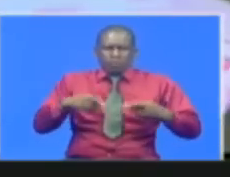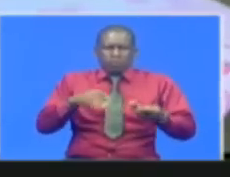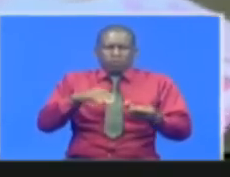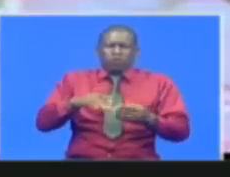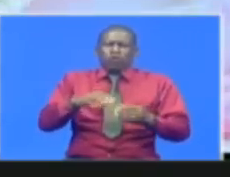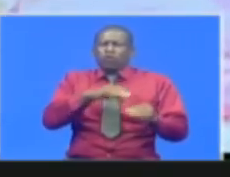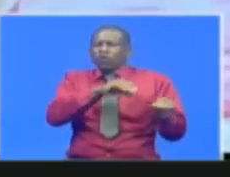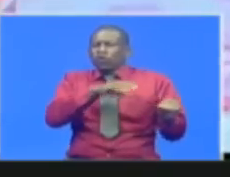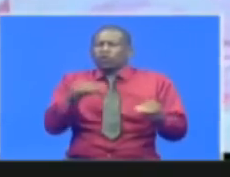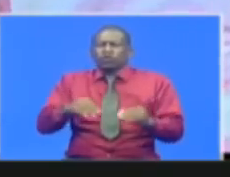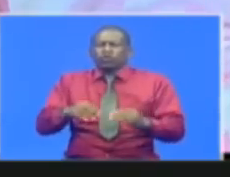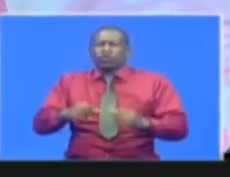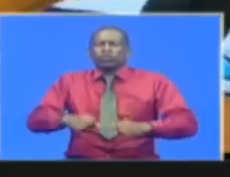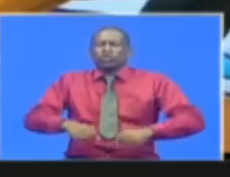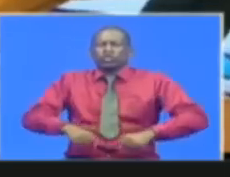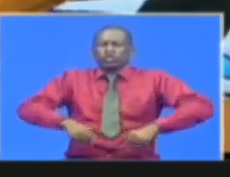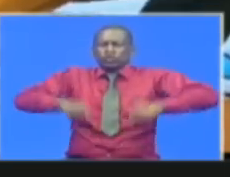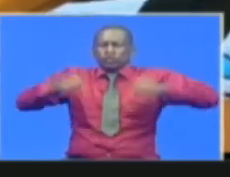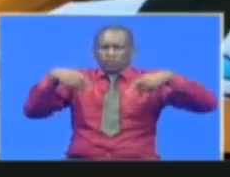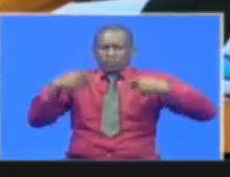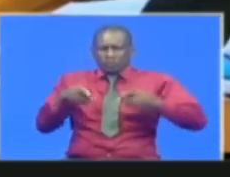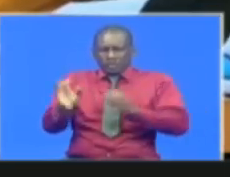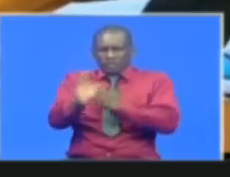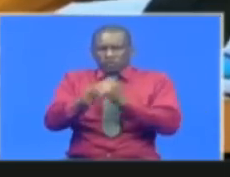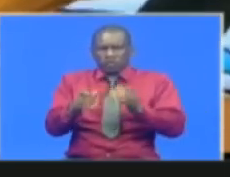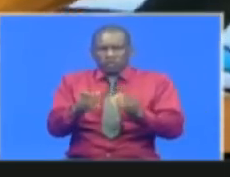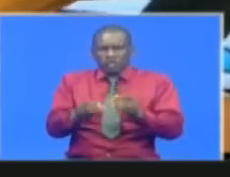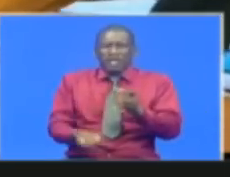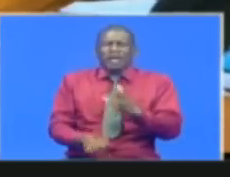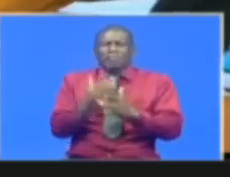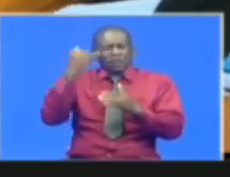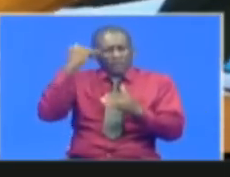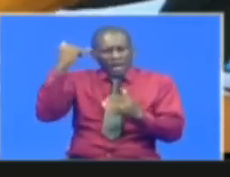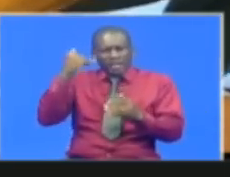up with something very creative.